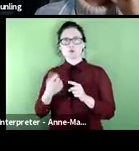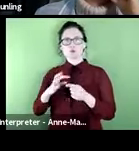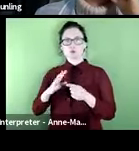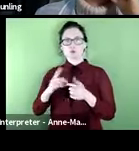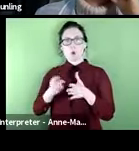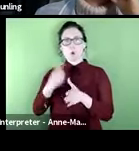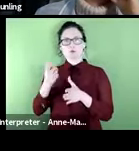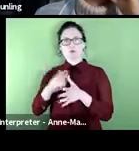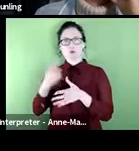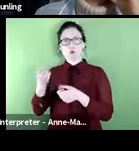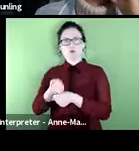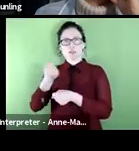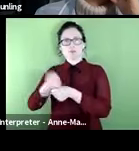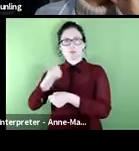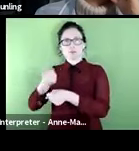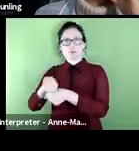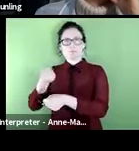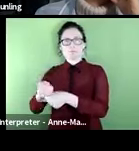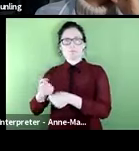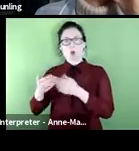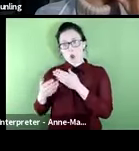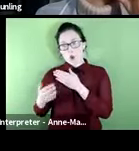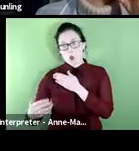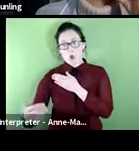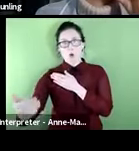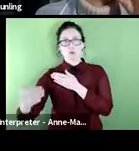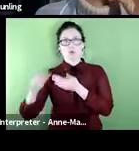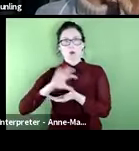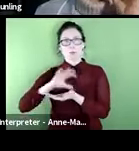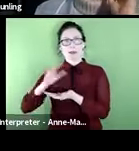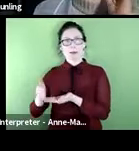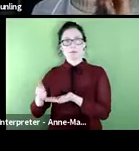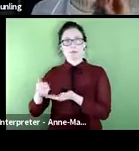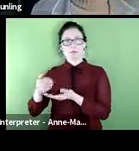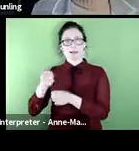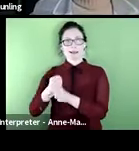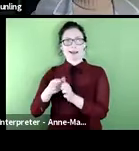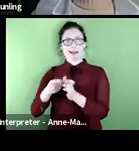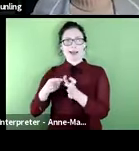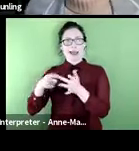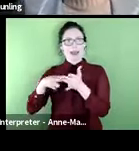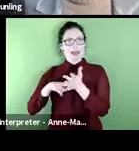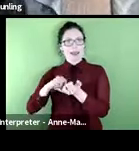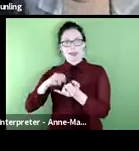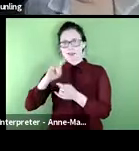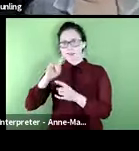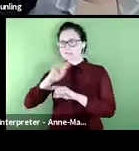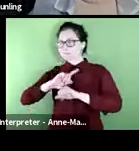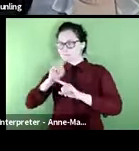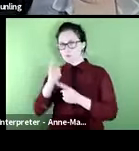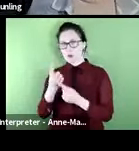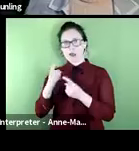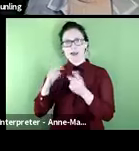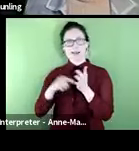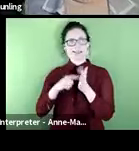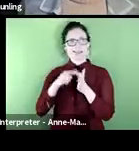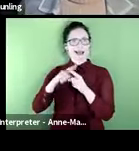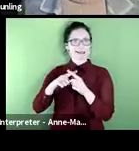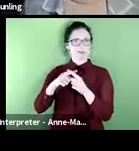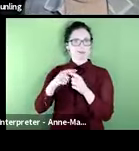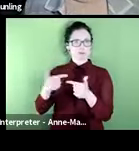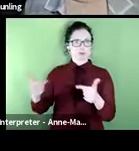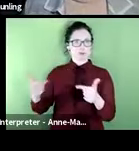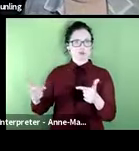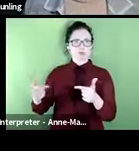auto-generative long-term capital gains that are much less taxable. I mean that in France, if you